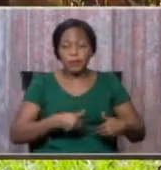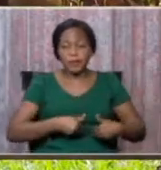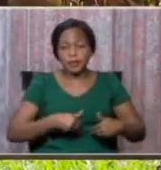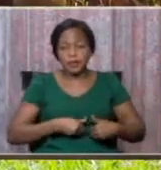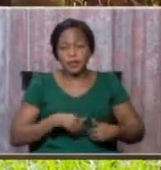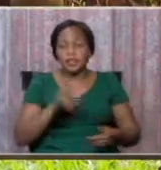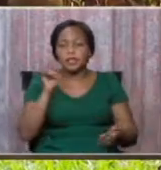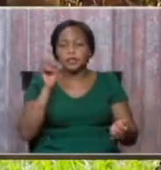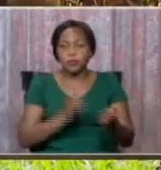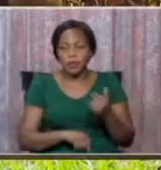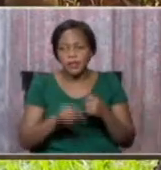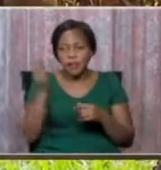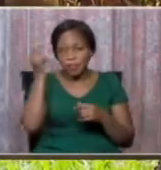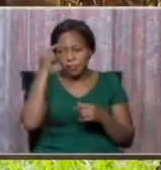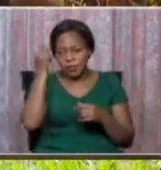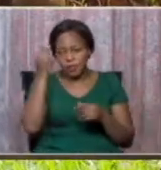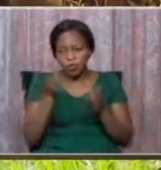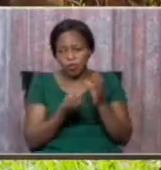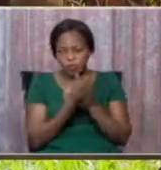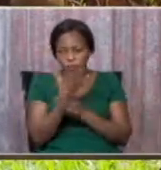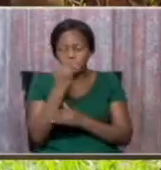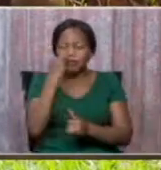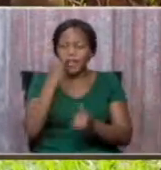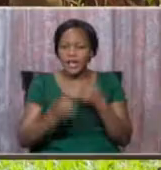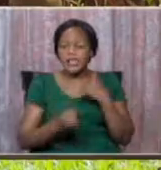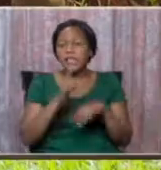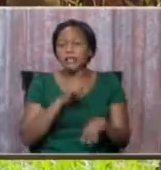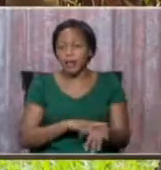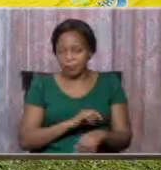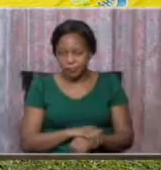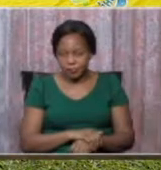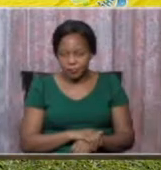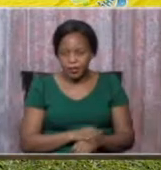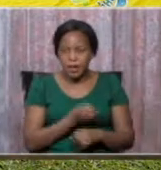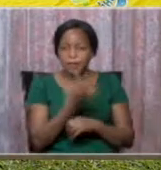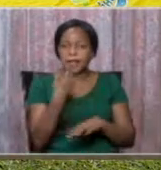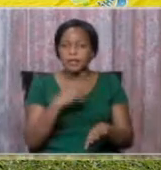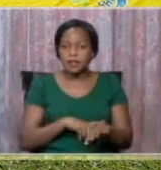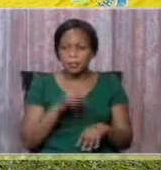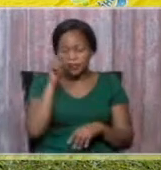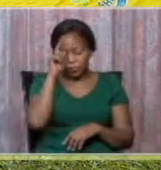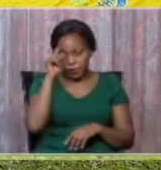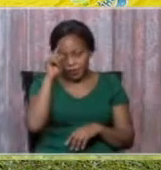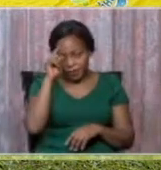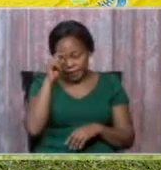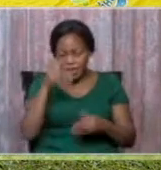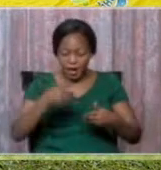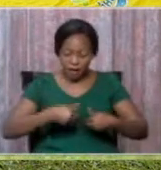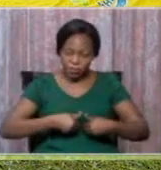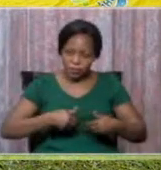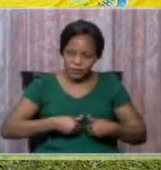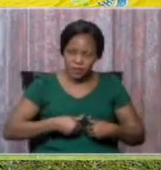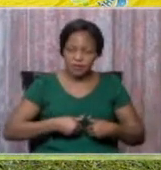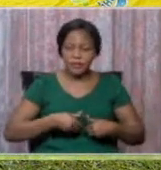are disorganized, they are depressed, they are that. Hormones affect people differently. Who can tell